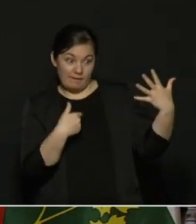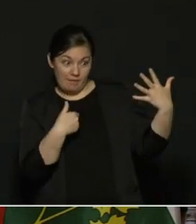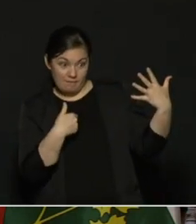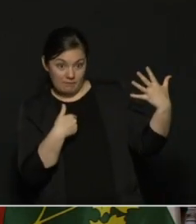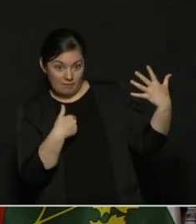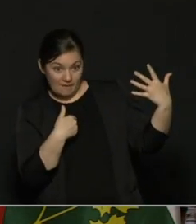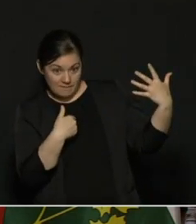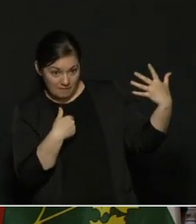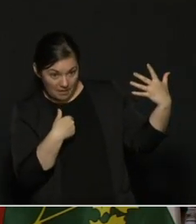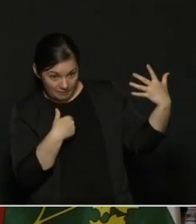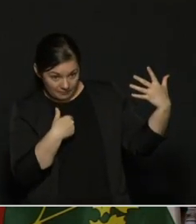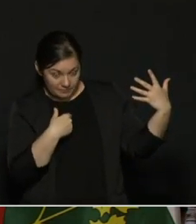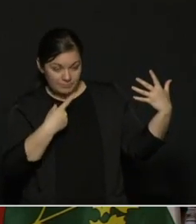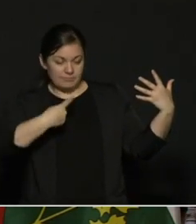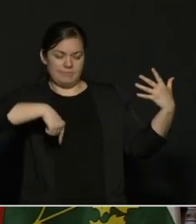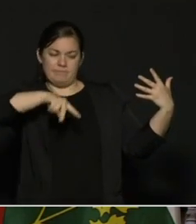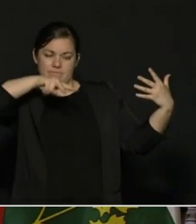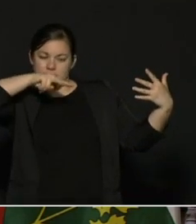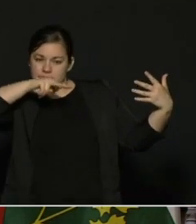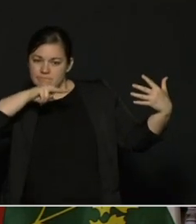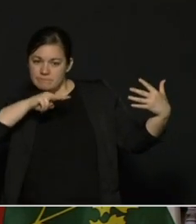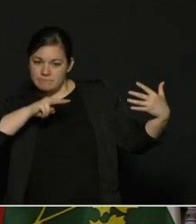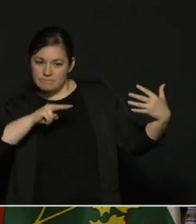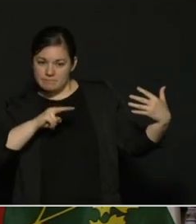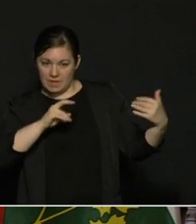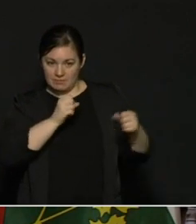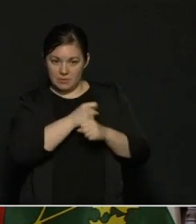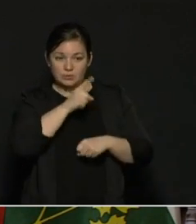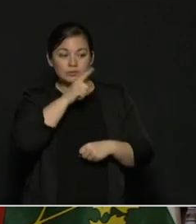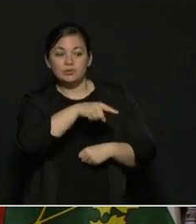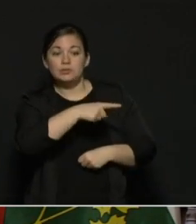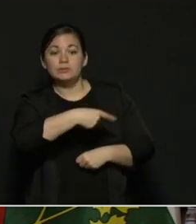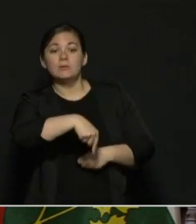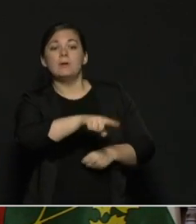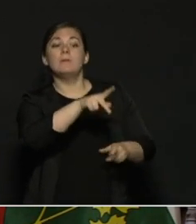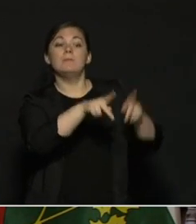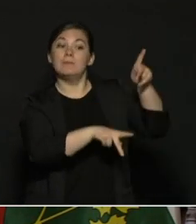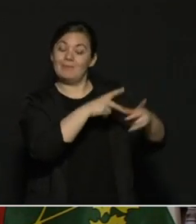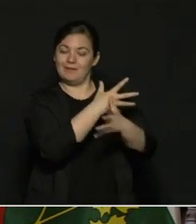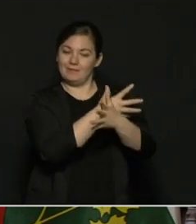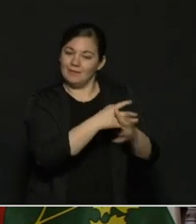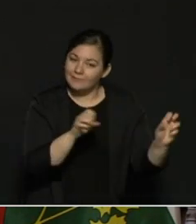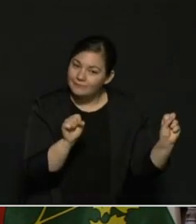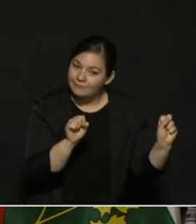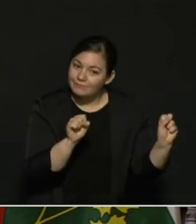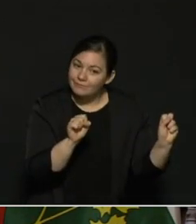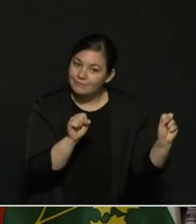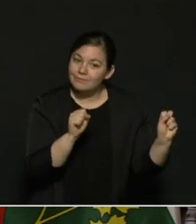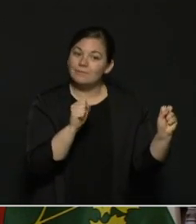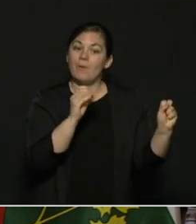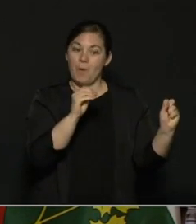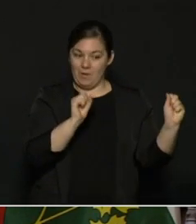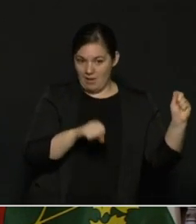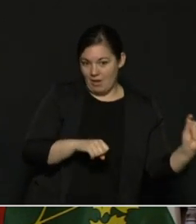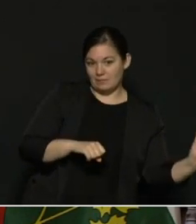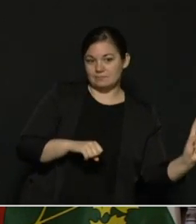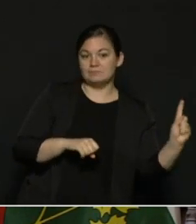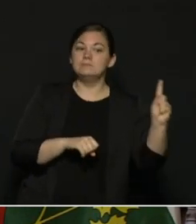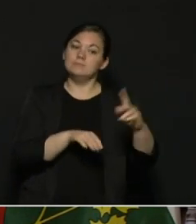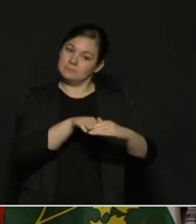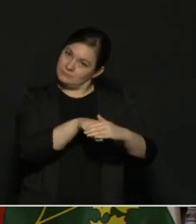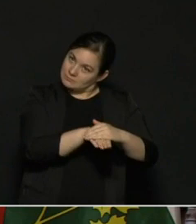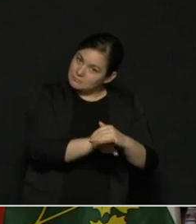data and what kind of information can you tell me that says in this sort of gathering or group, I feel safe enough, and what do I have to do to protect